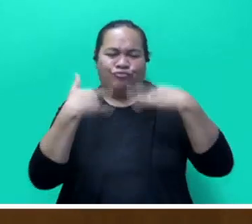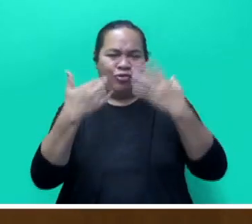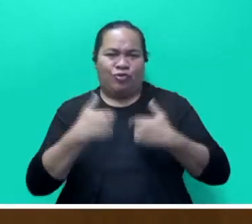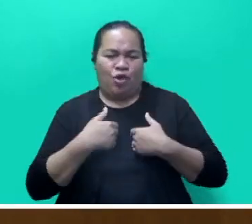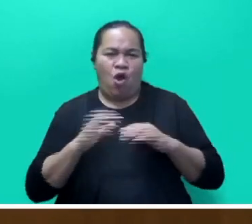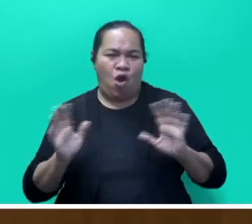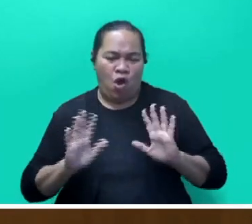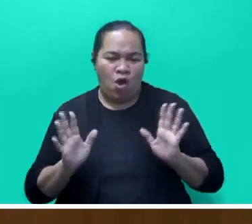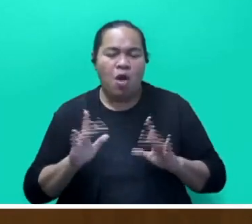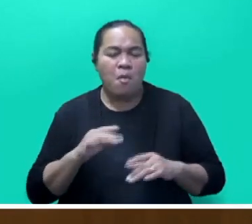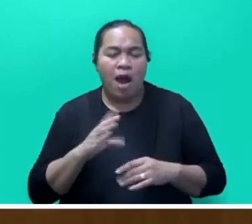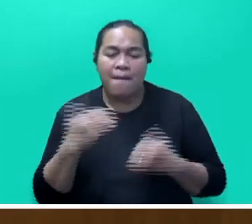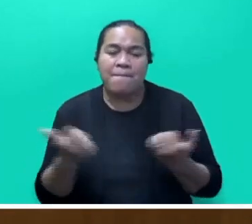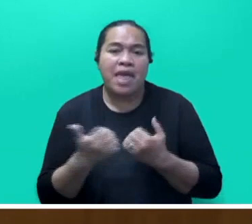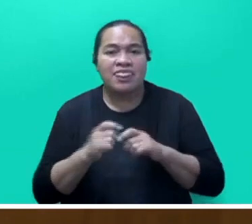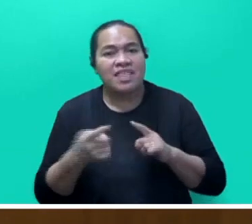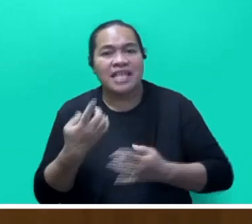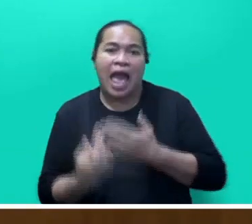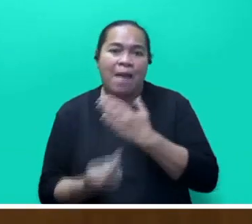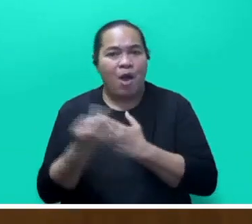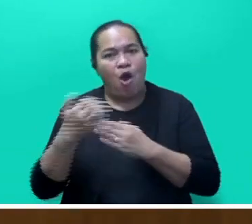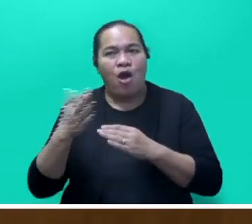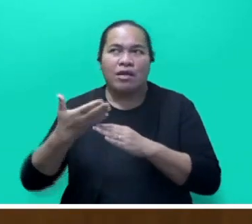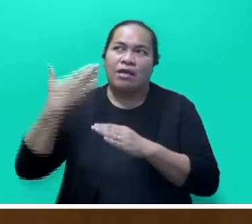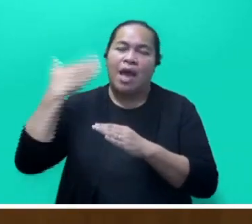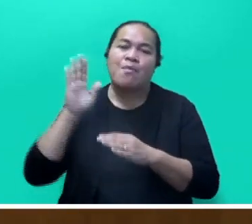had happened before we were elected in.